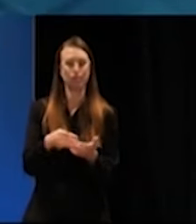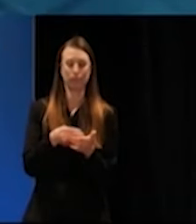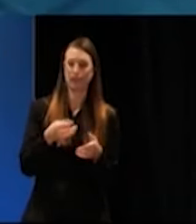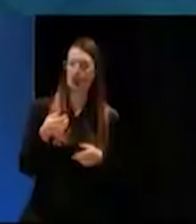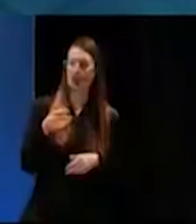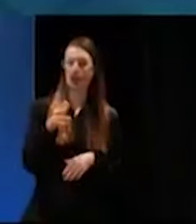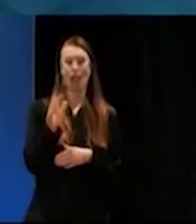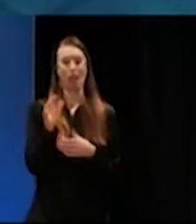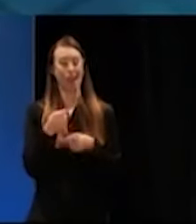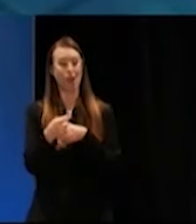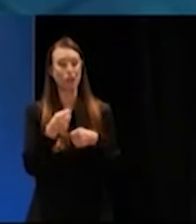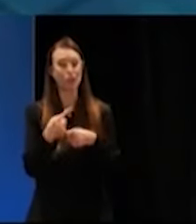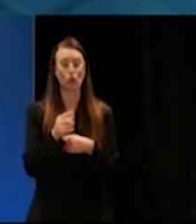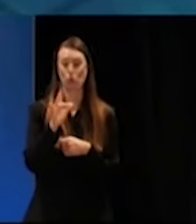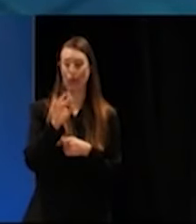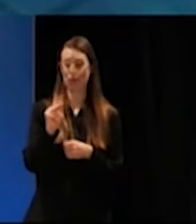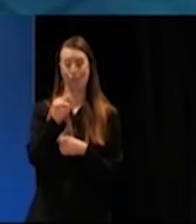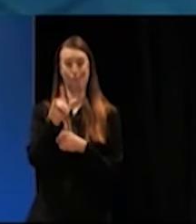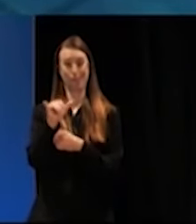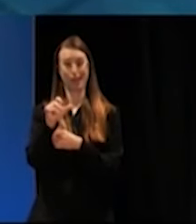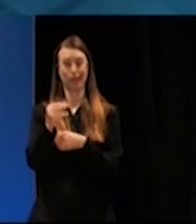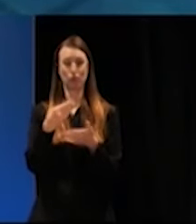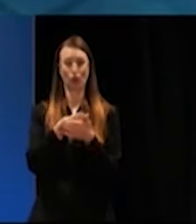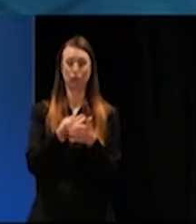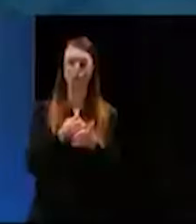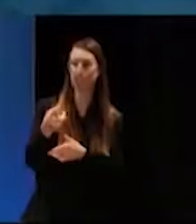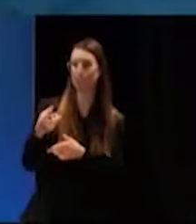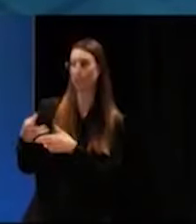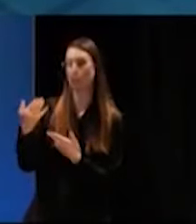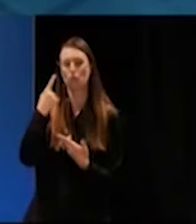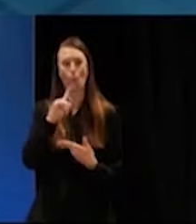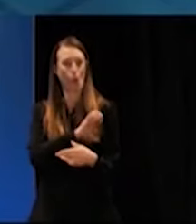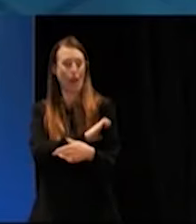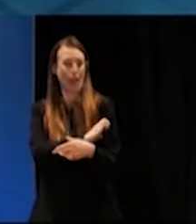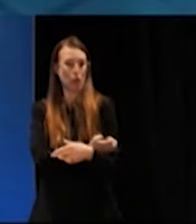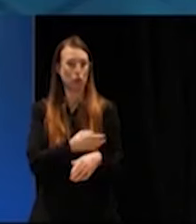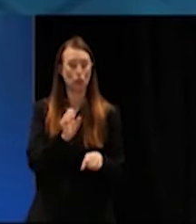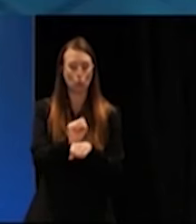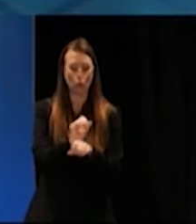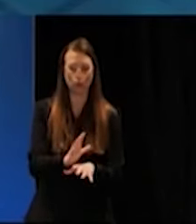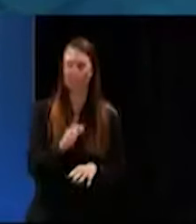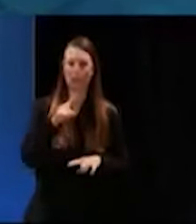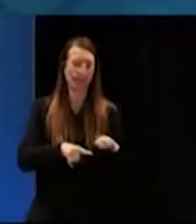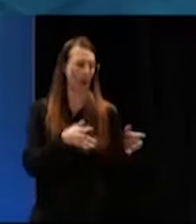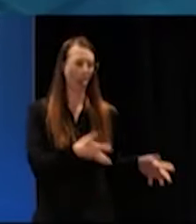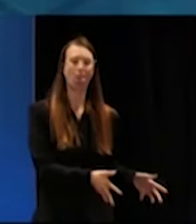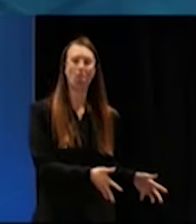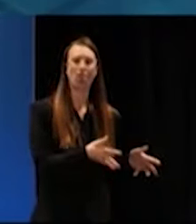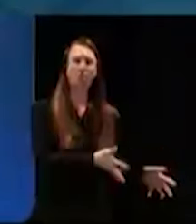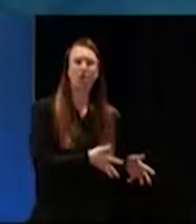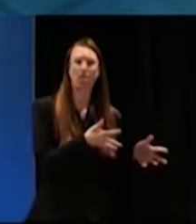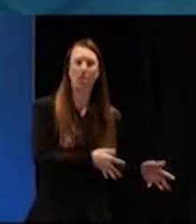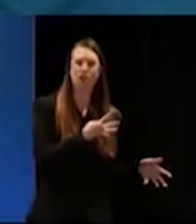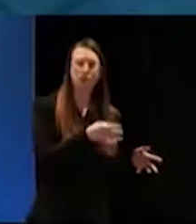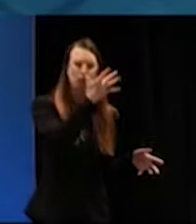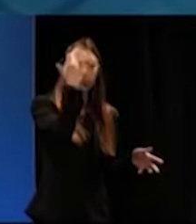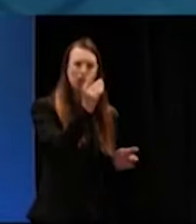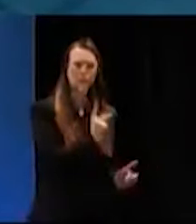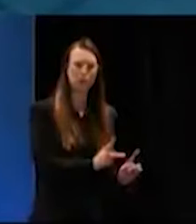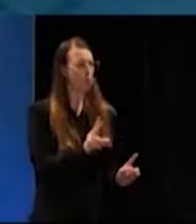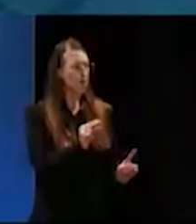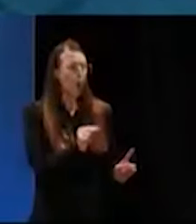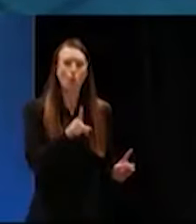to support a just transition for energy workers. We can't leave anybody behind. That's not what we do here in the state of New York. We need their